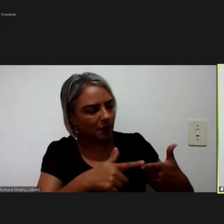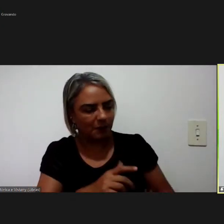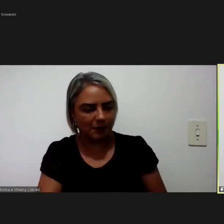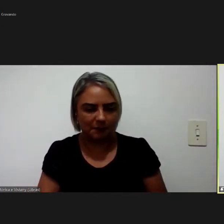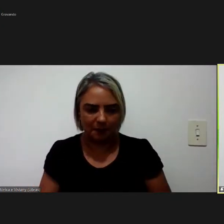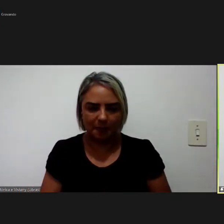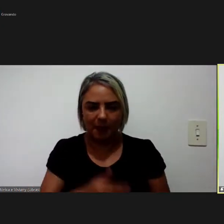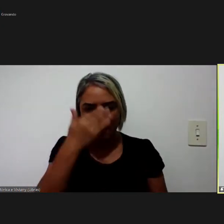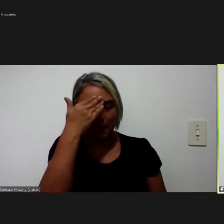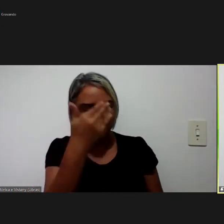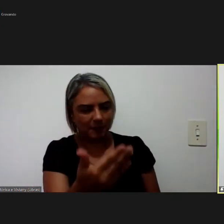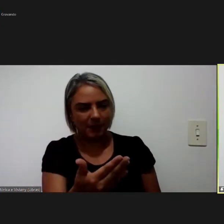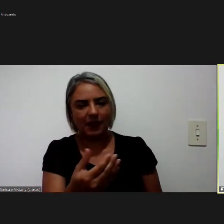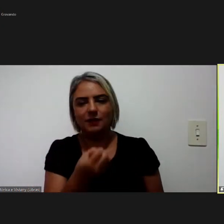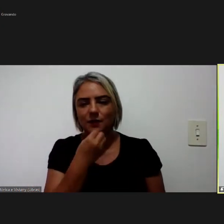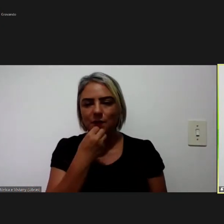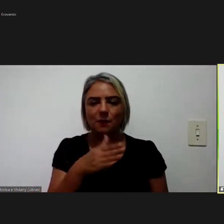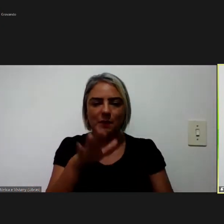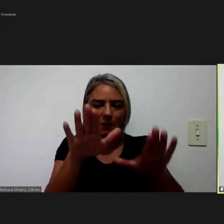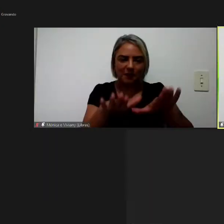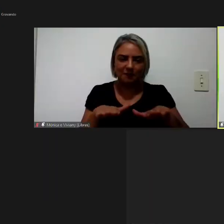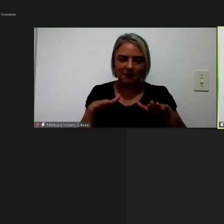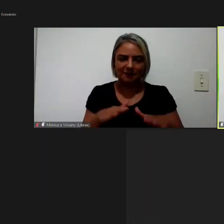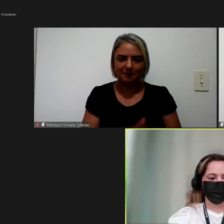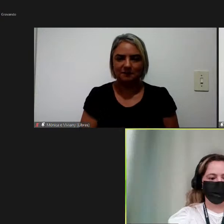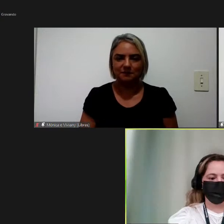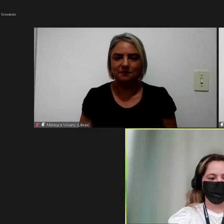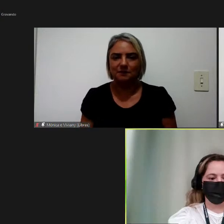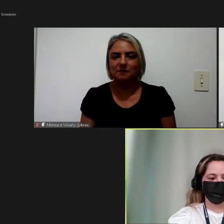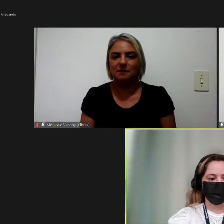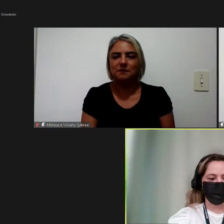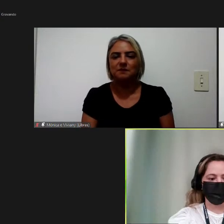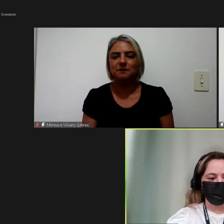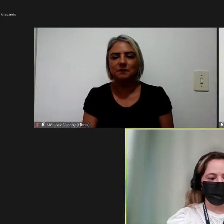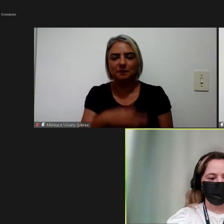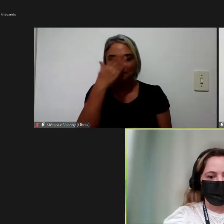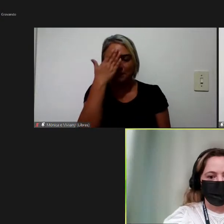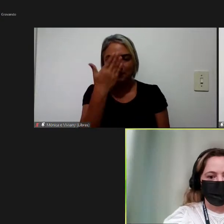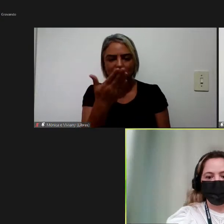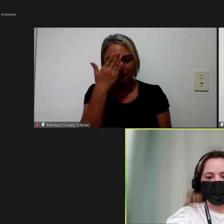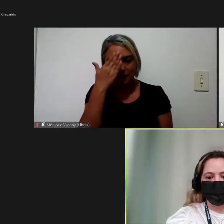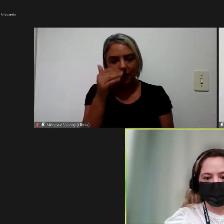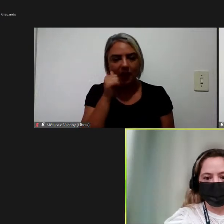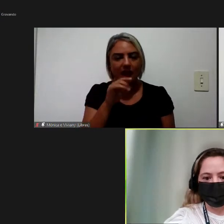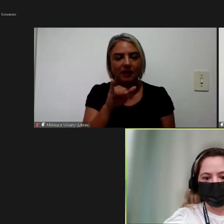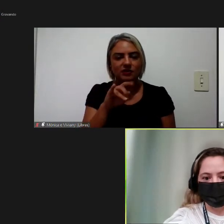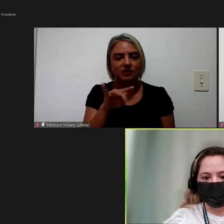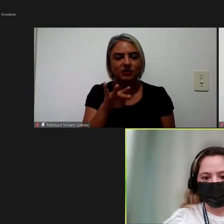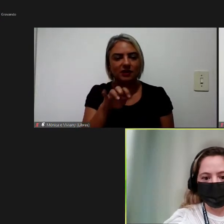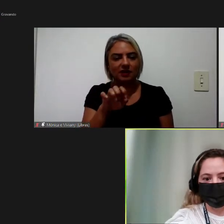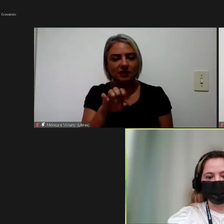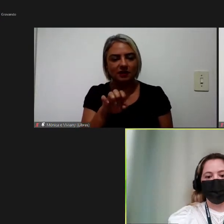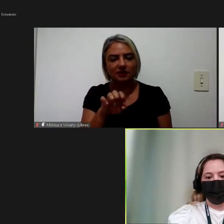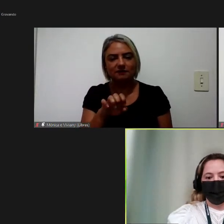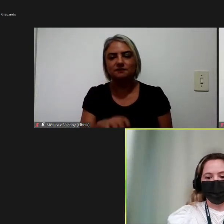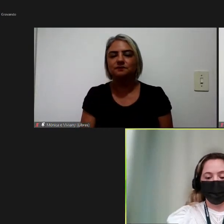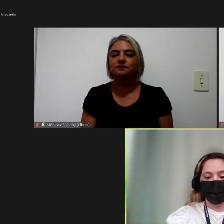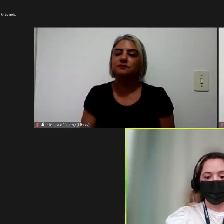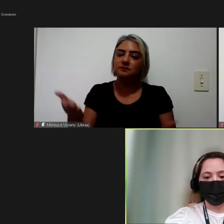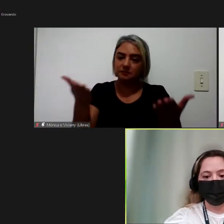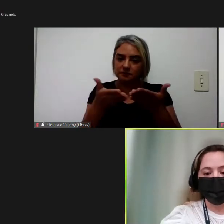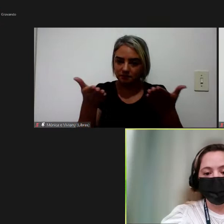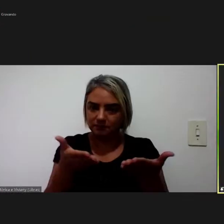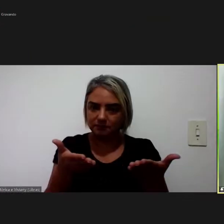with everybody that is involved. Thank you very much. Have a good Muito seminary. obrigada, senhora Cristiane. Thank you very much,